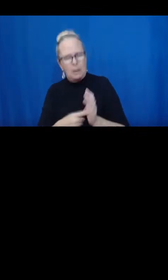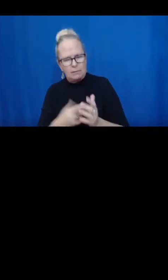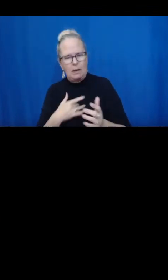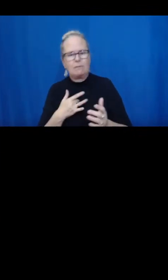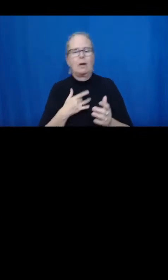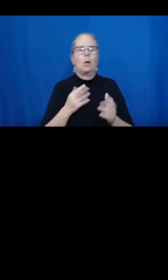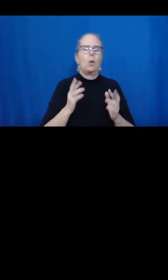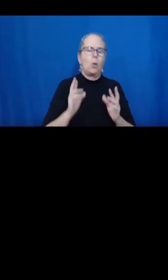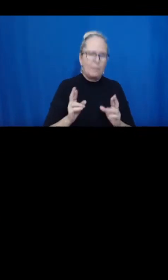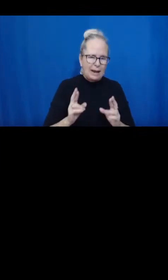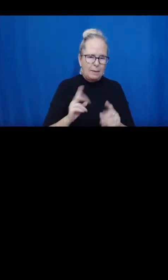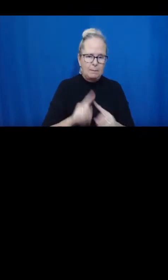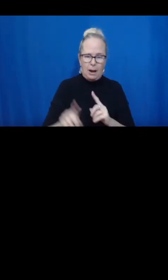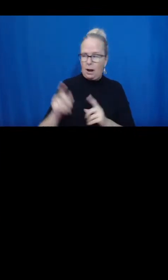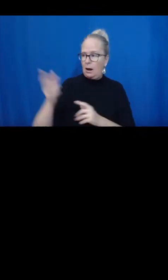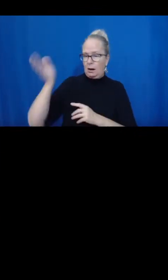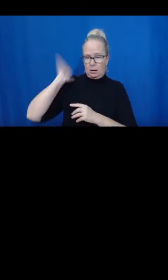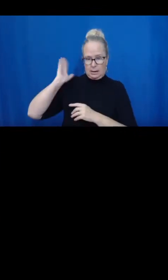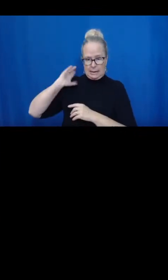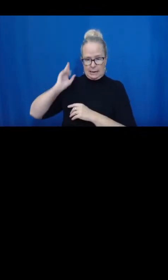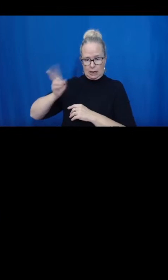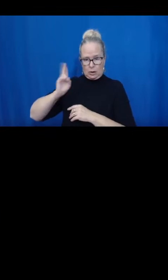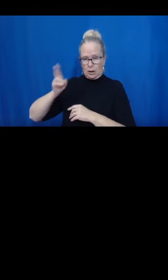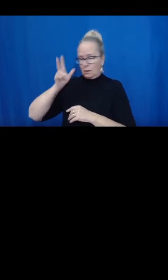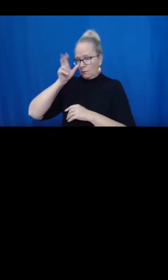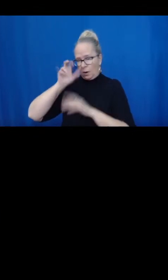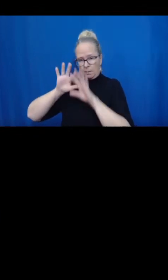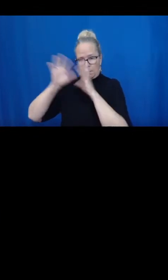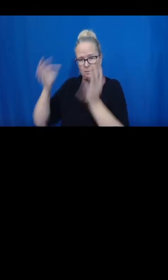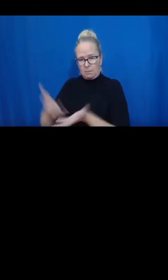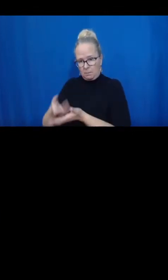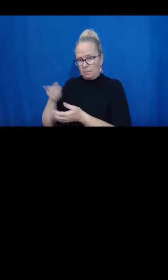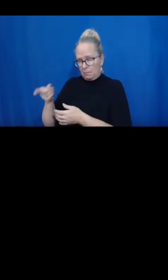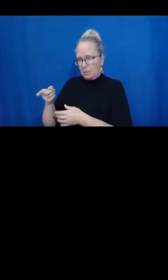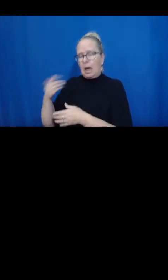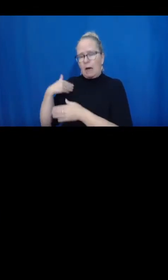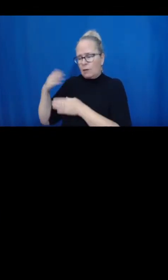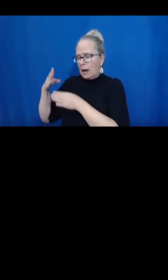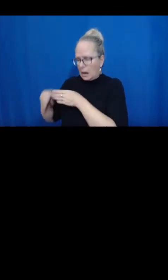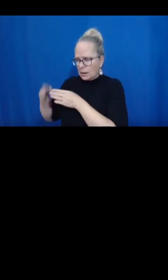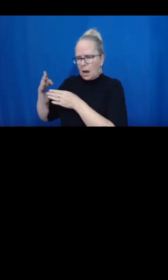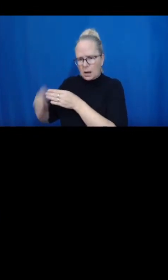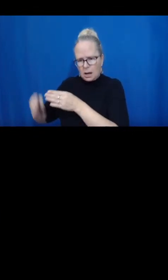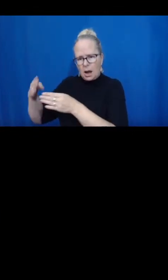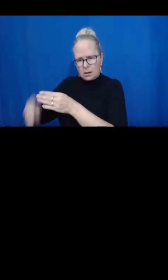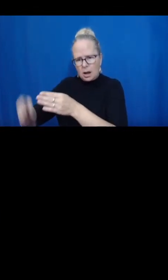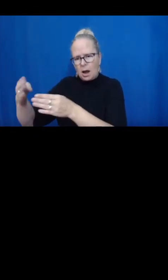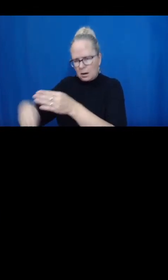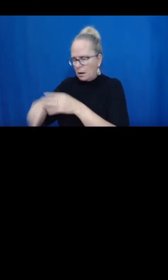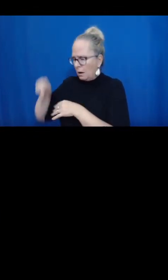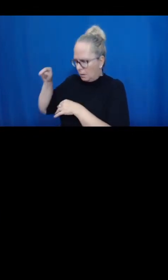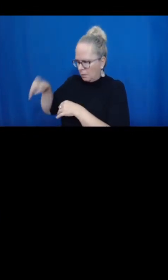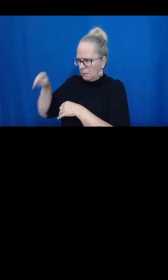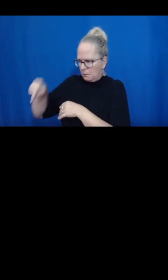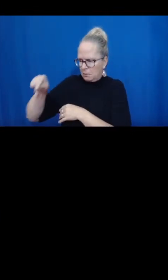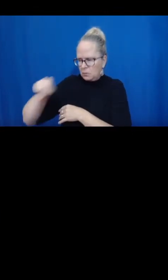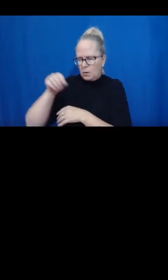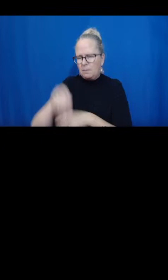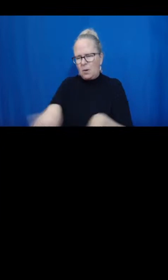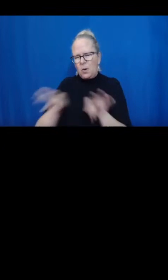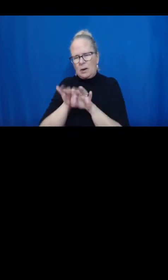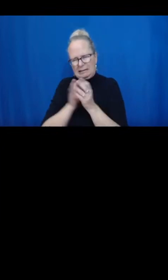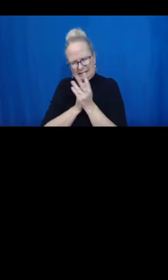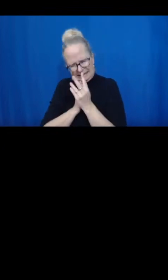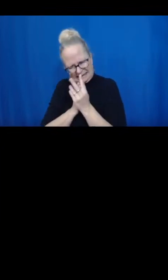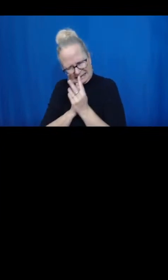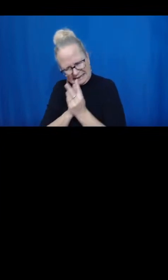life again, which I really want to do, because I'm really grateful for the opportunity to live